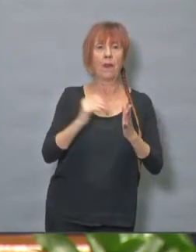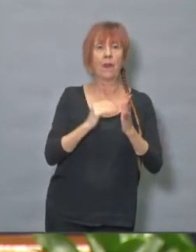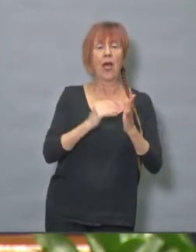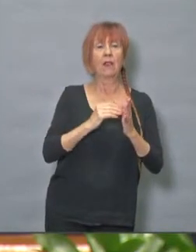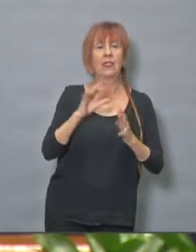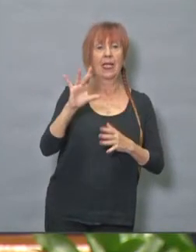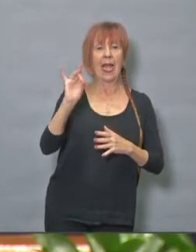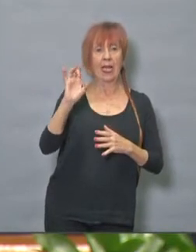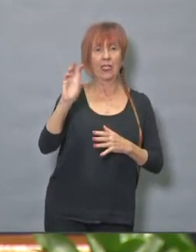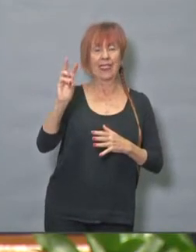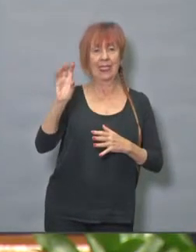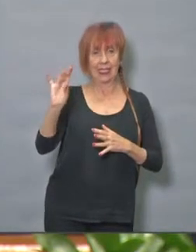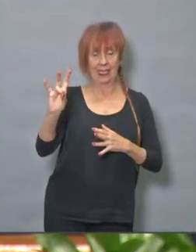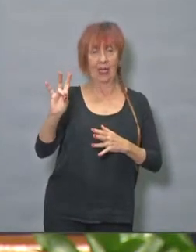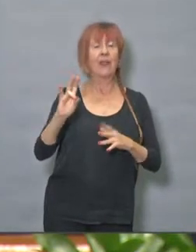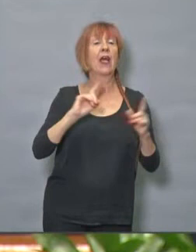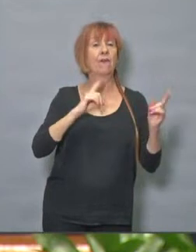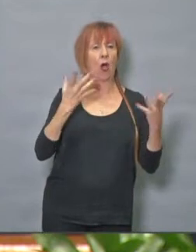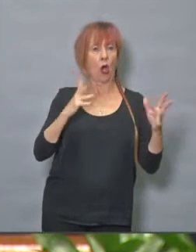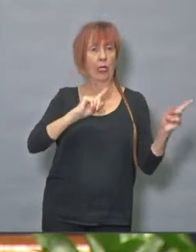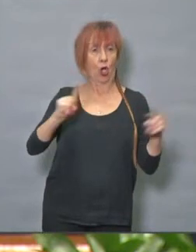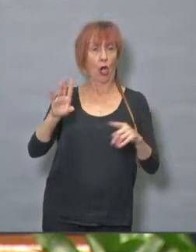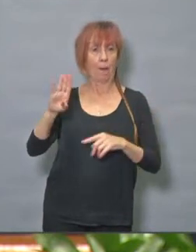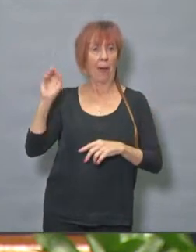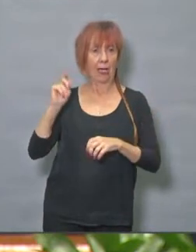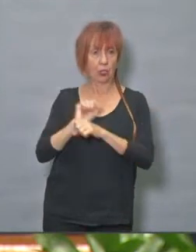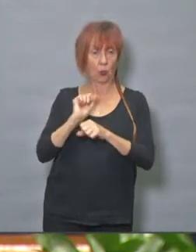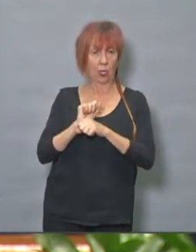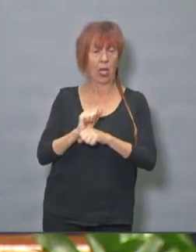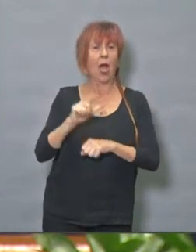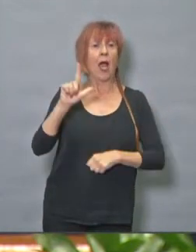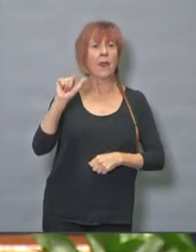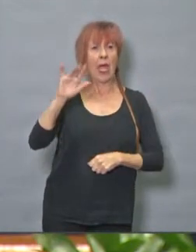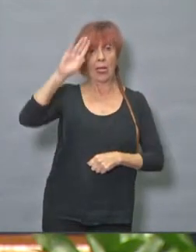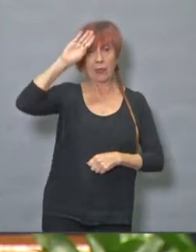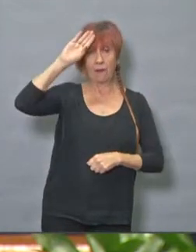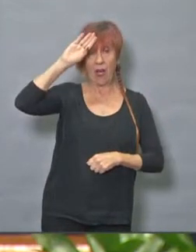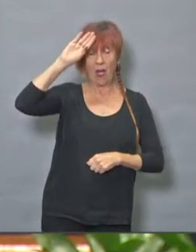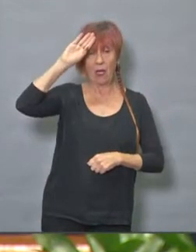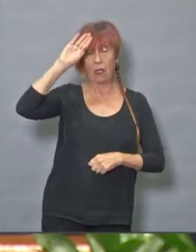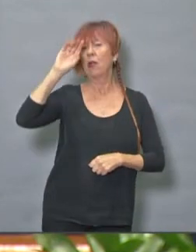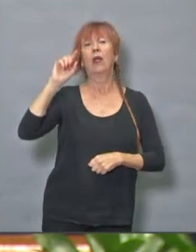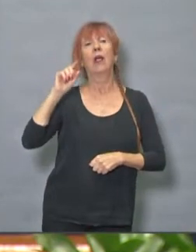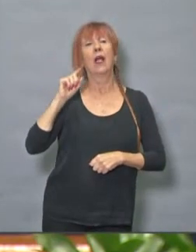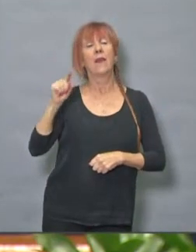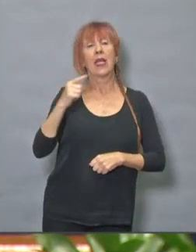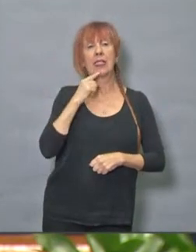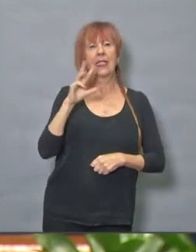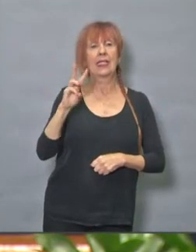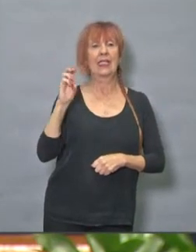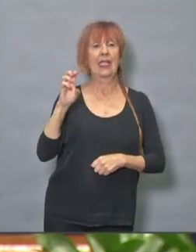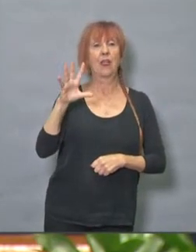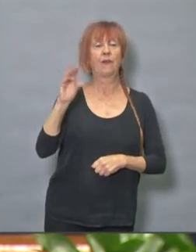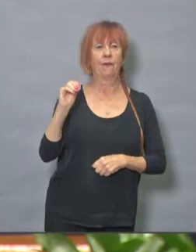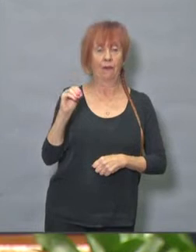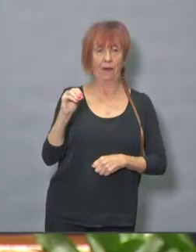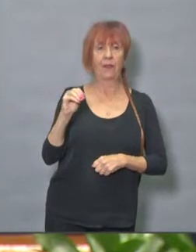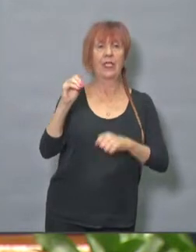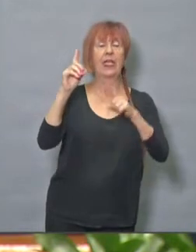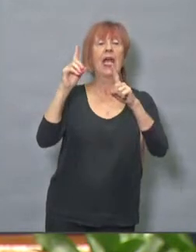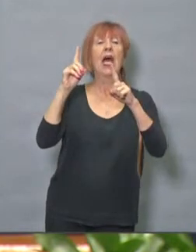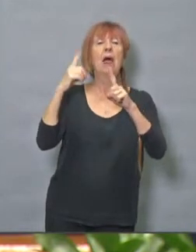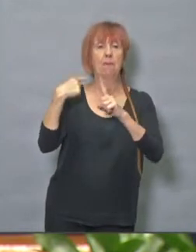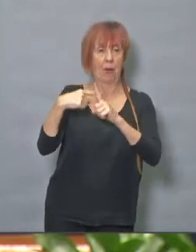1,867 staff have returned to work. The LA County Fire Department is reporting that 650 staff members have been tested